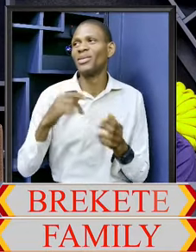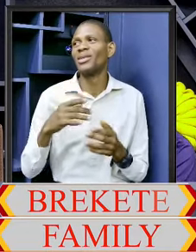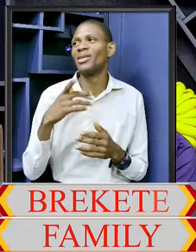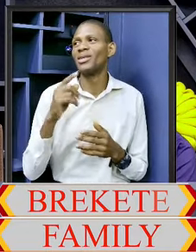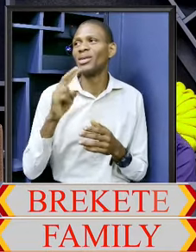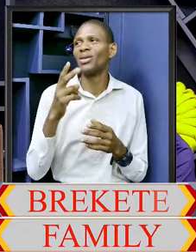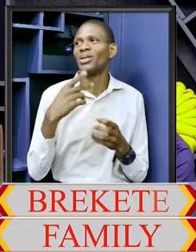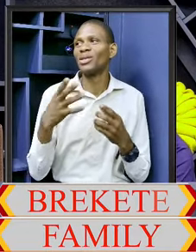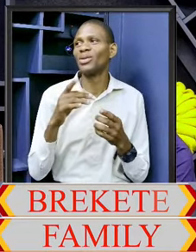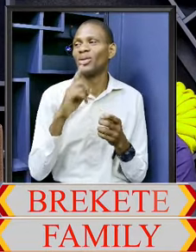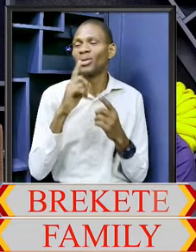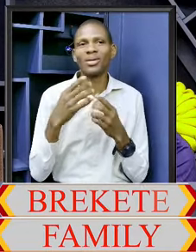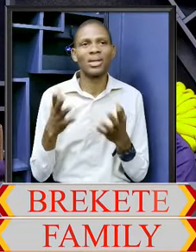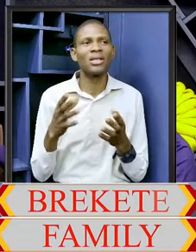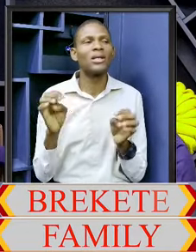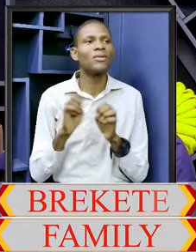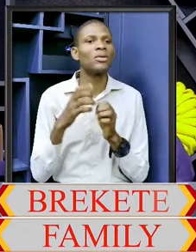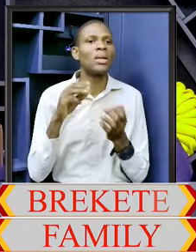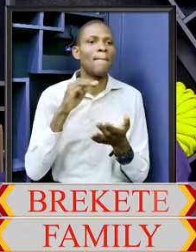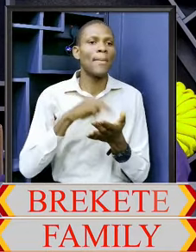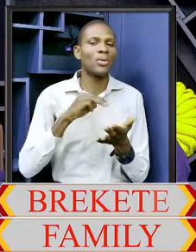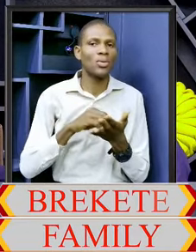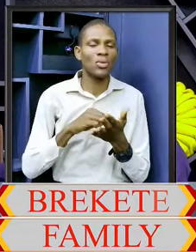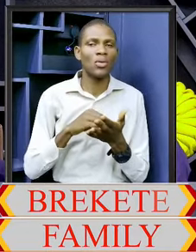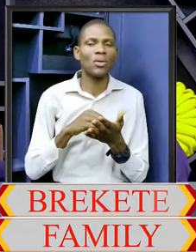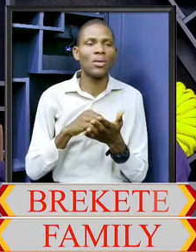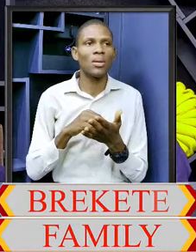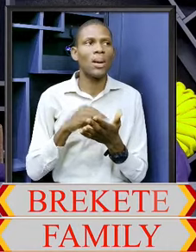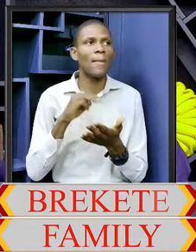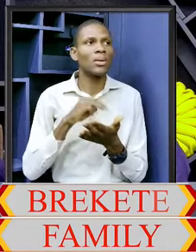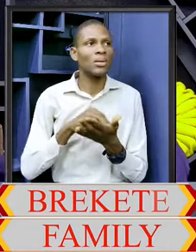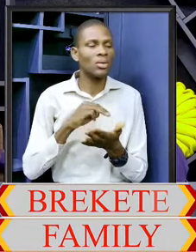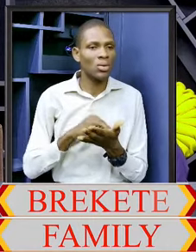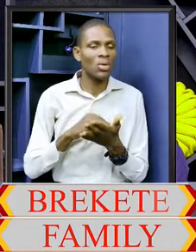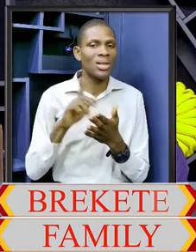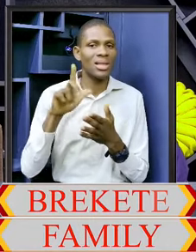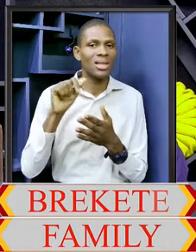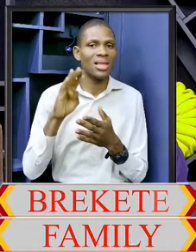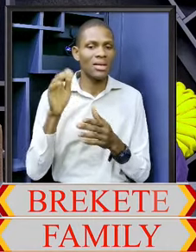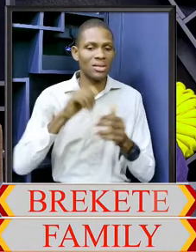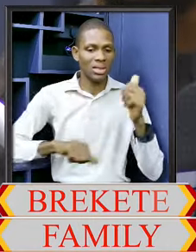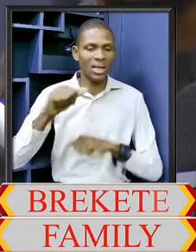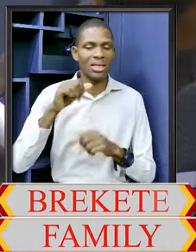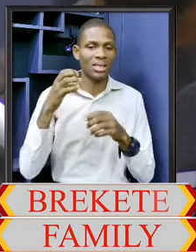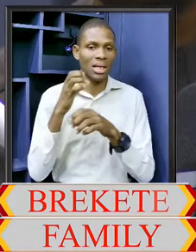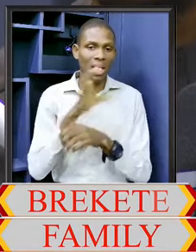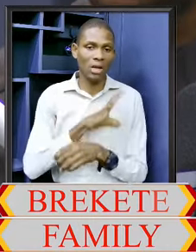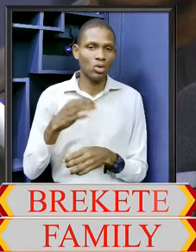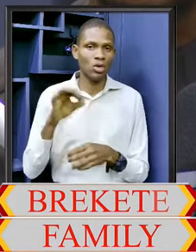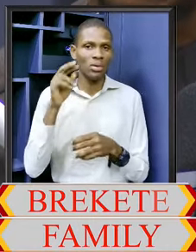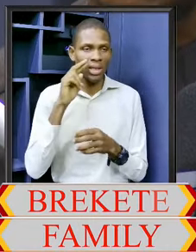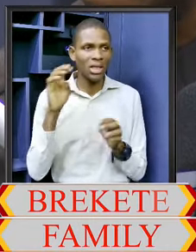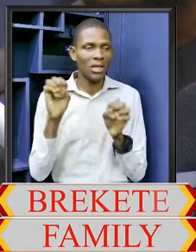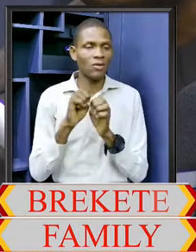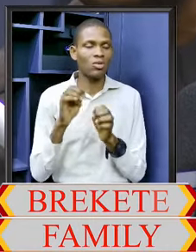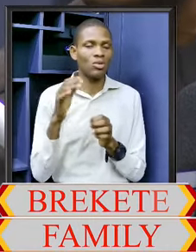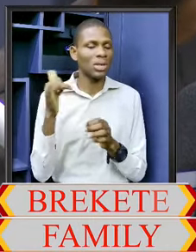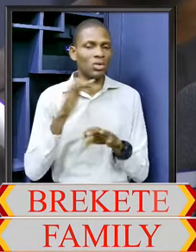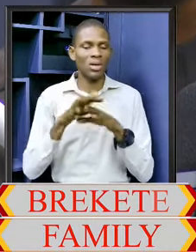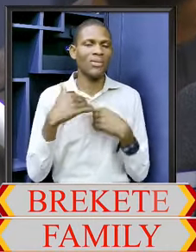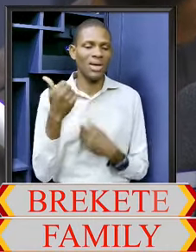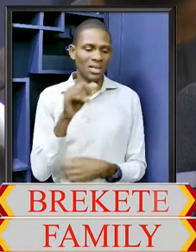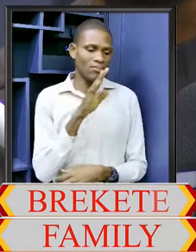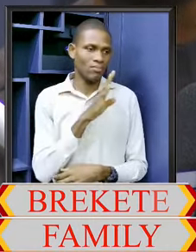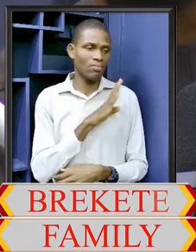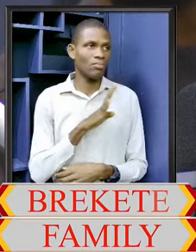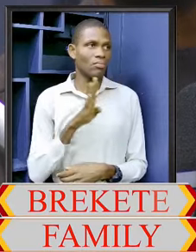be say, even the medical lab, Science Council of Nigeria, say even board no day. You know day.